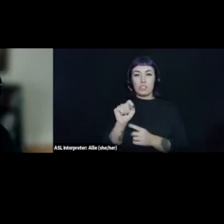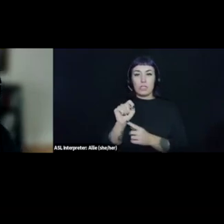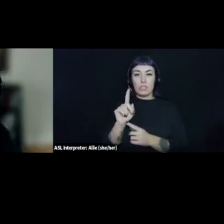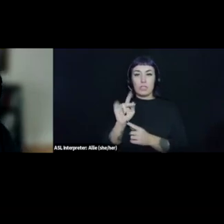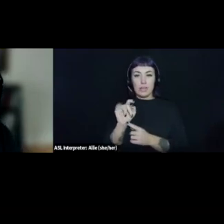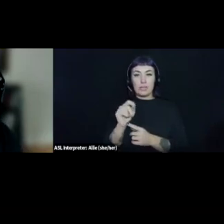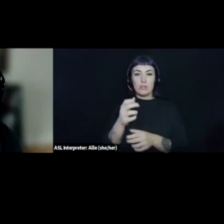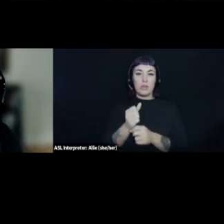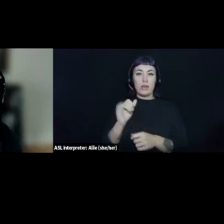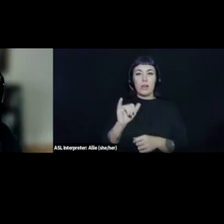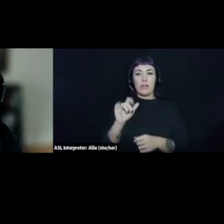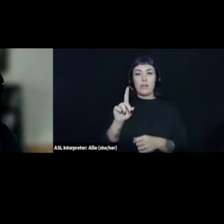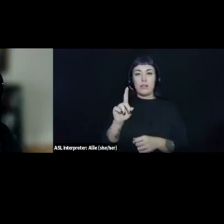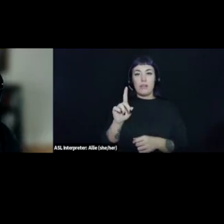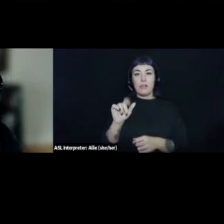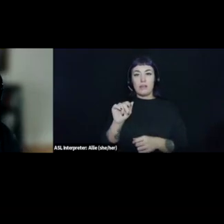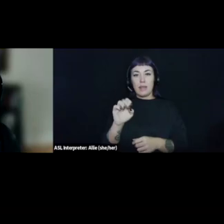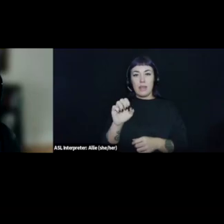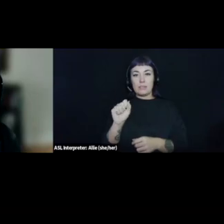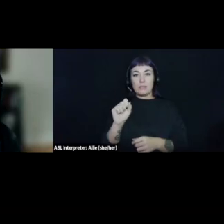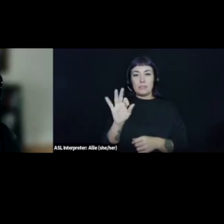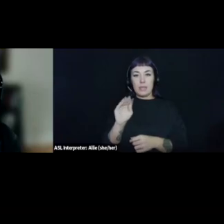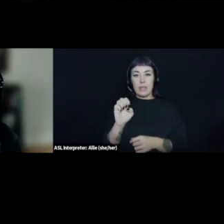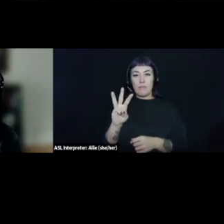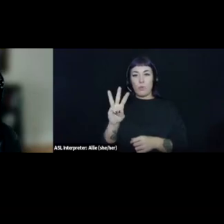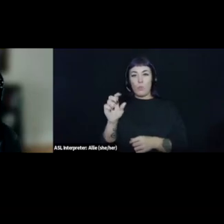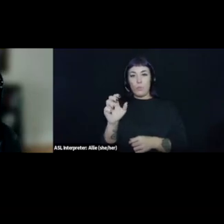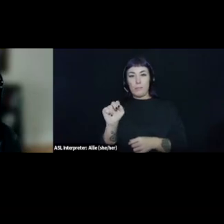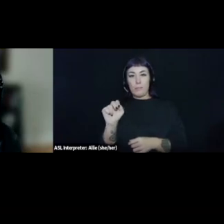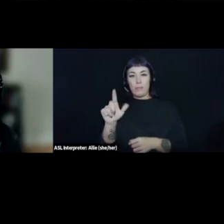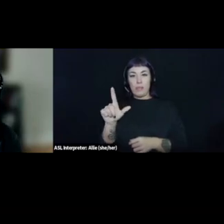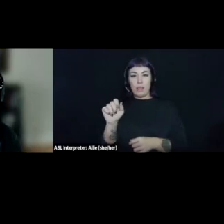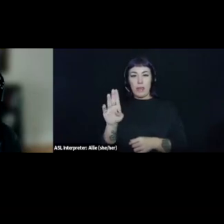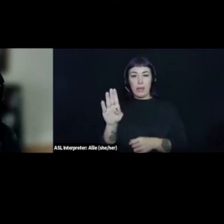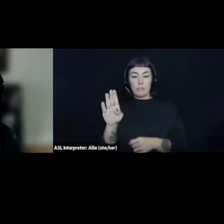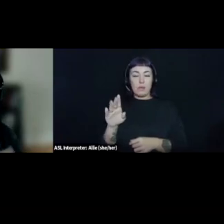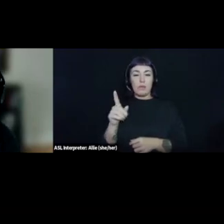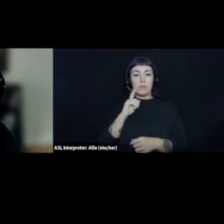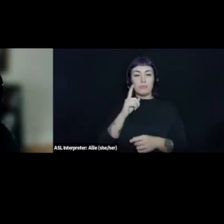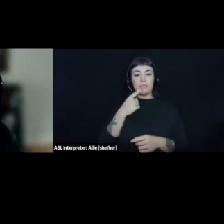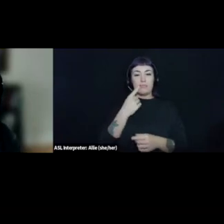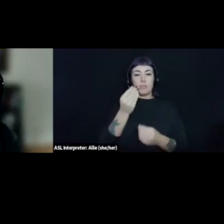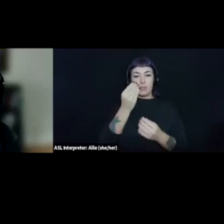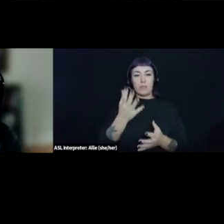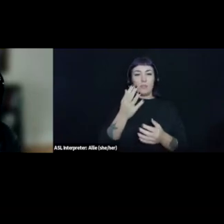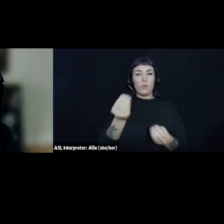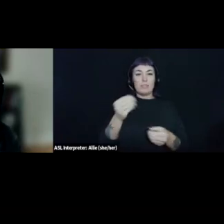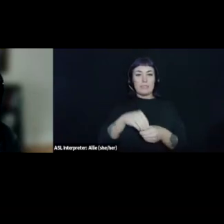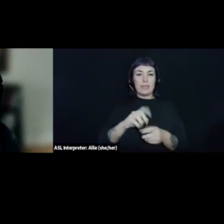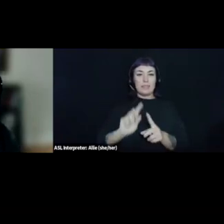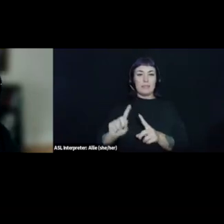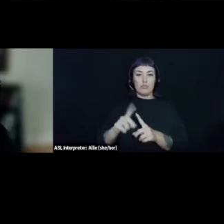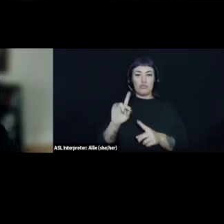Safe or WIM laboratories. That'll tell you the ingredients of a lot of different kinds of